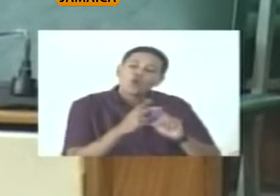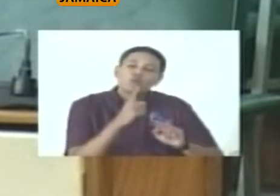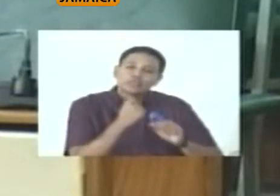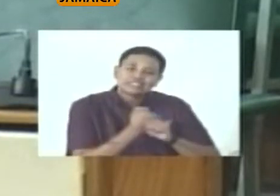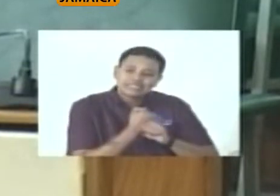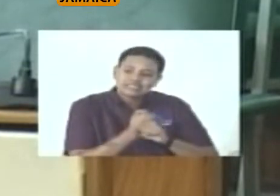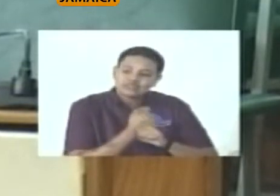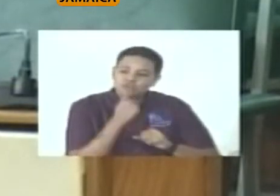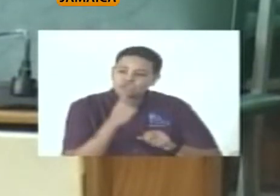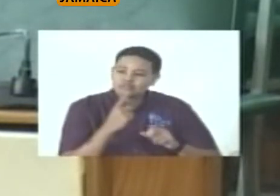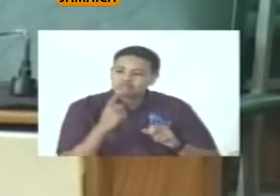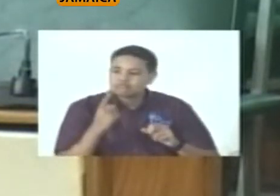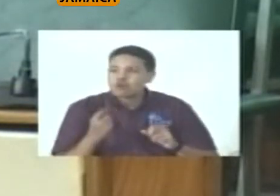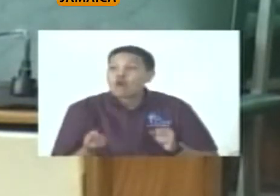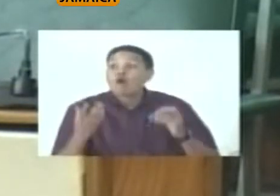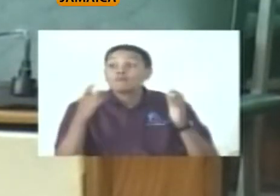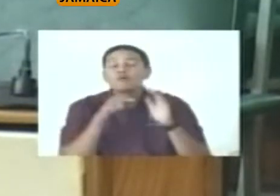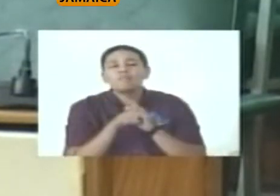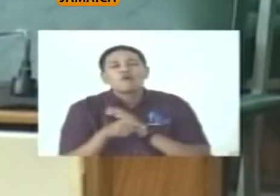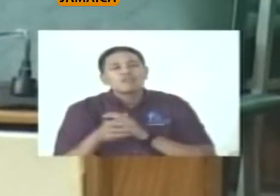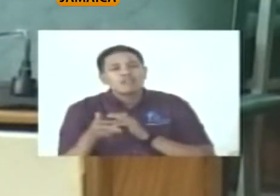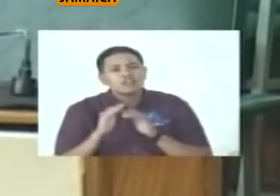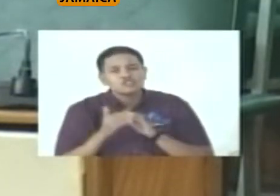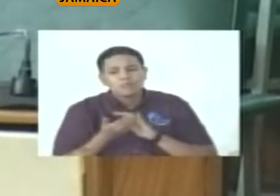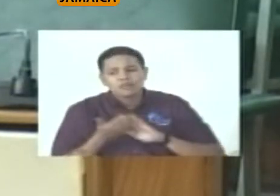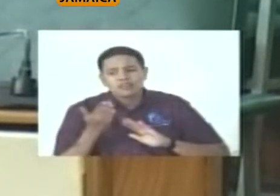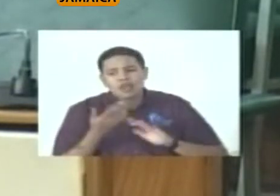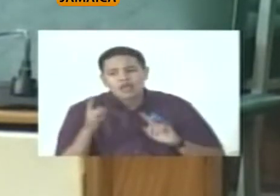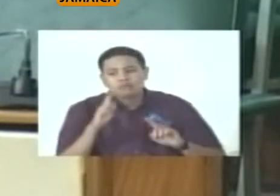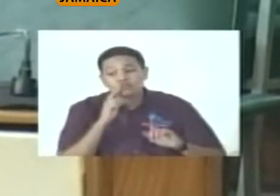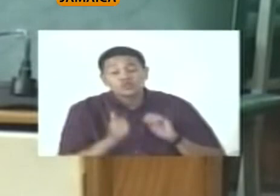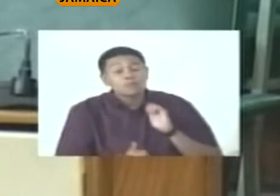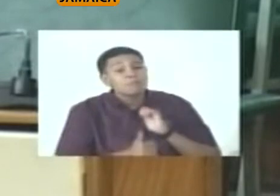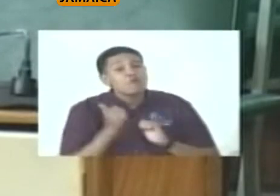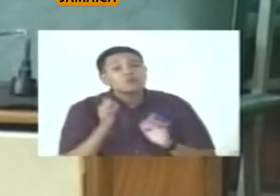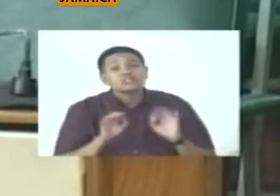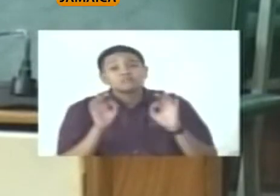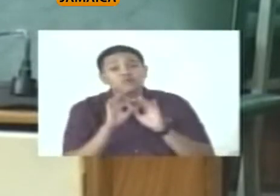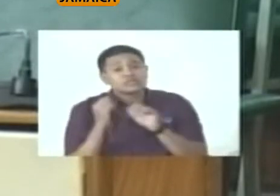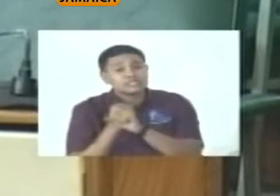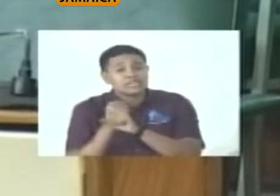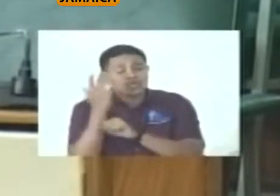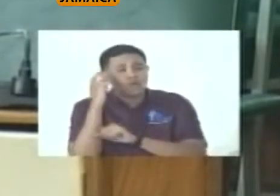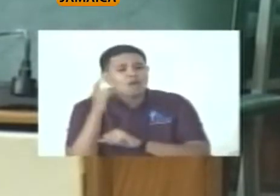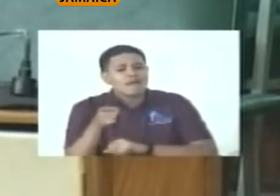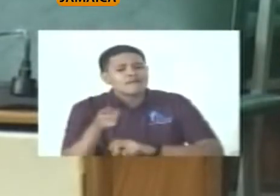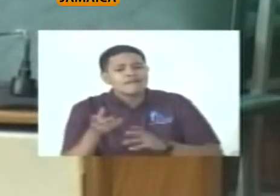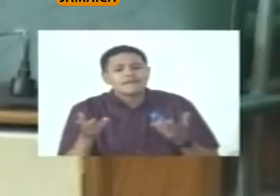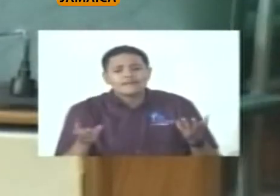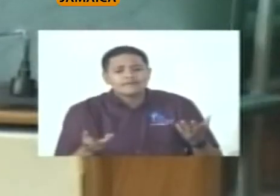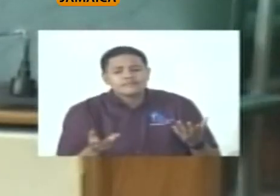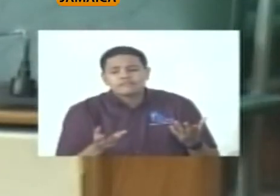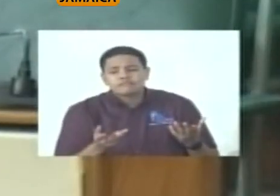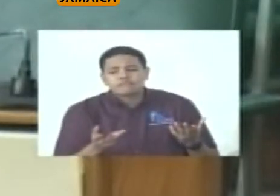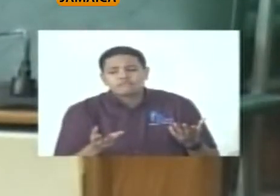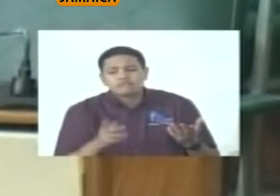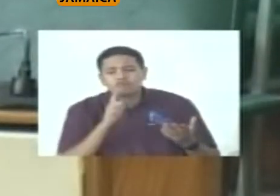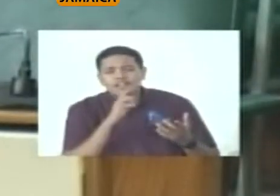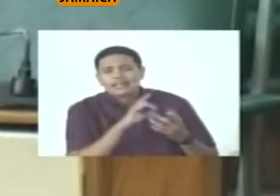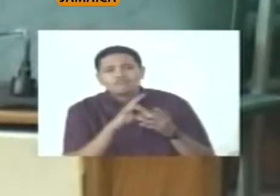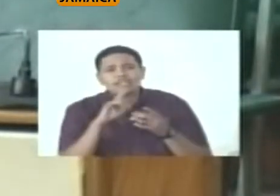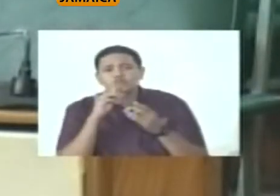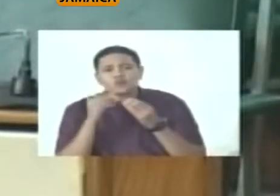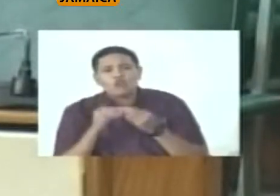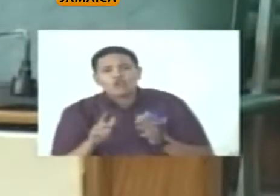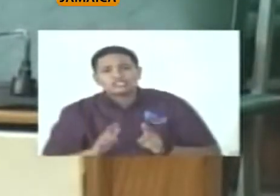which happens to be the number of murders in the country, which is certainly the most important statistic because it is related to the loss